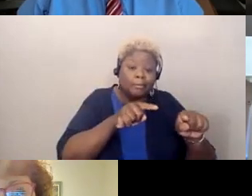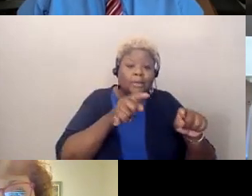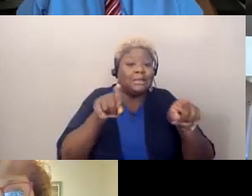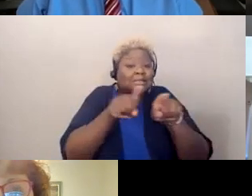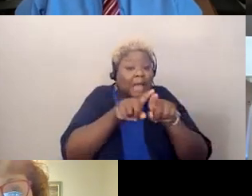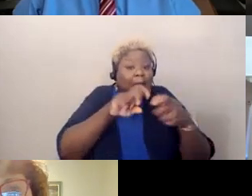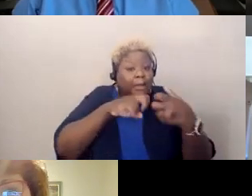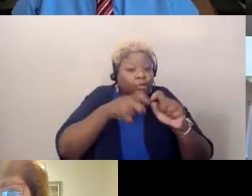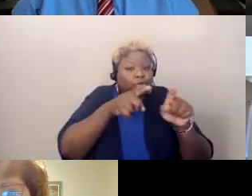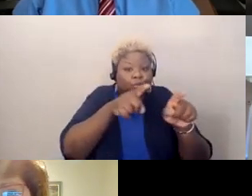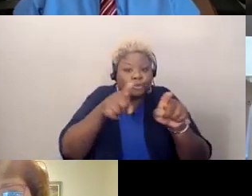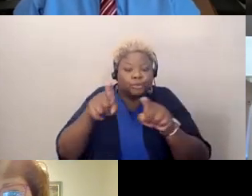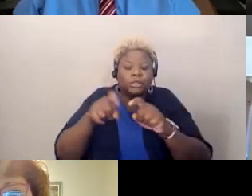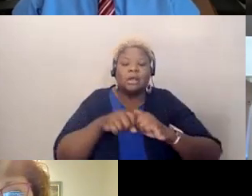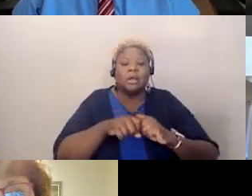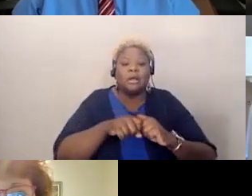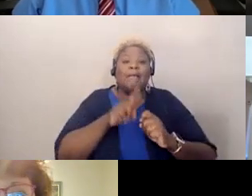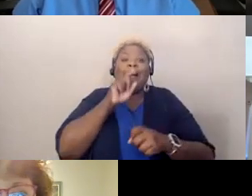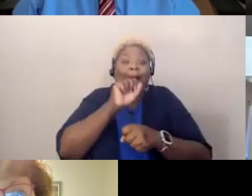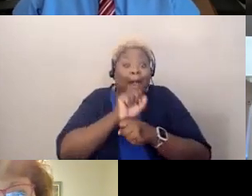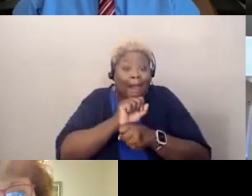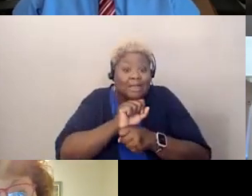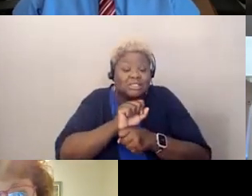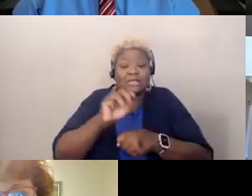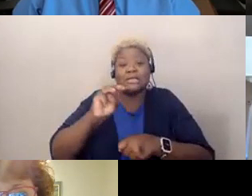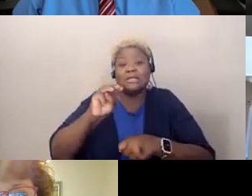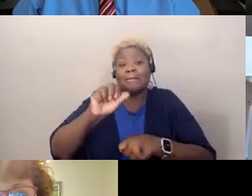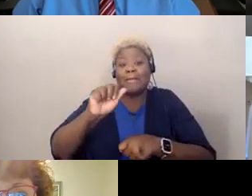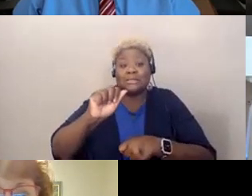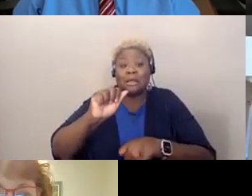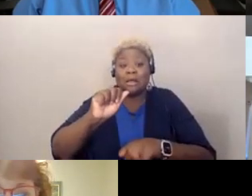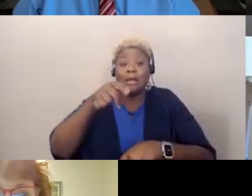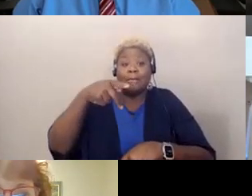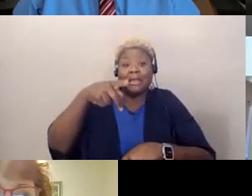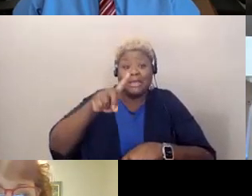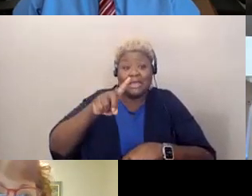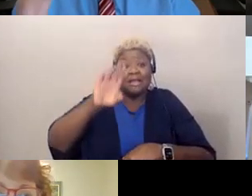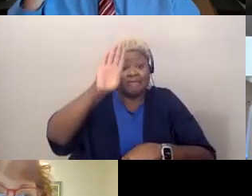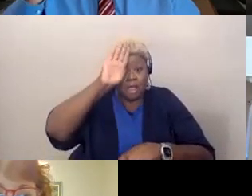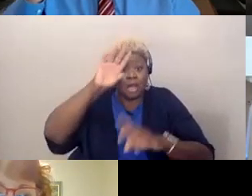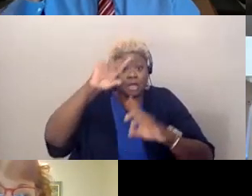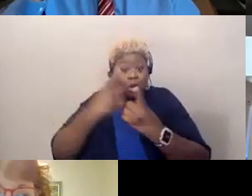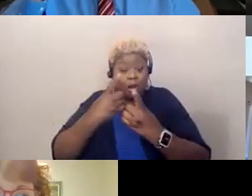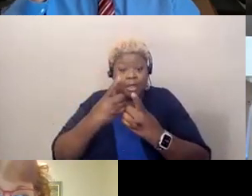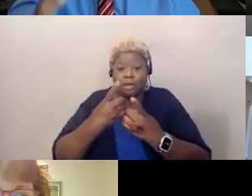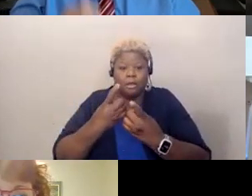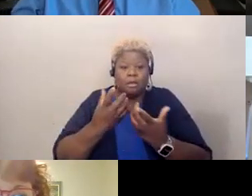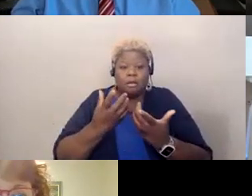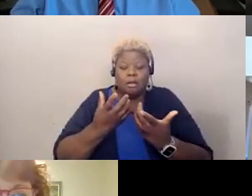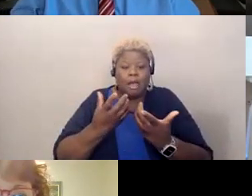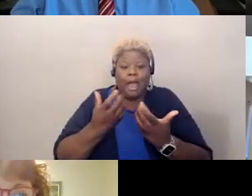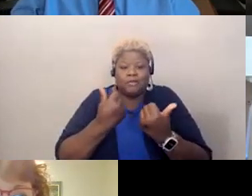everybody else has. And actually Mesa, PD, and Fire have been, I don't even try